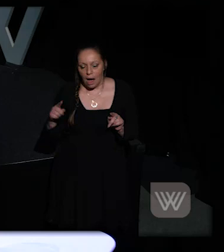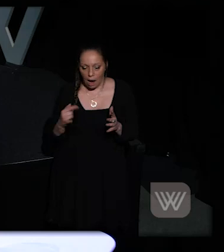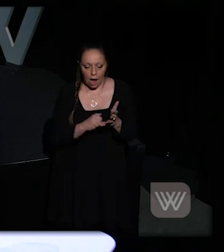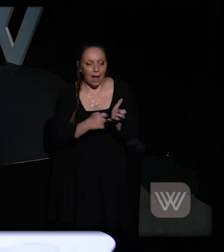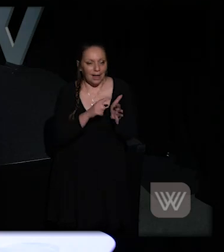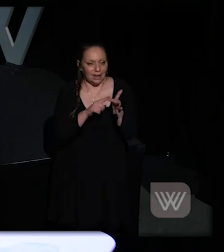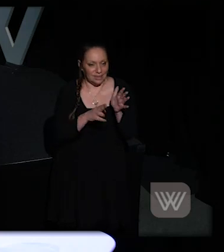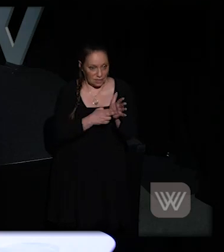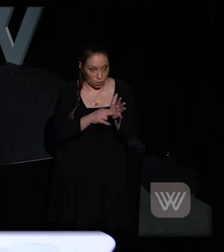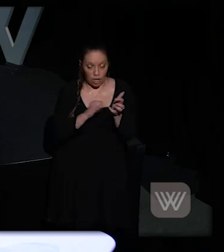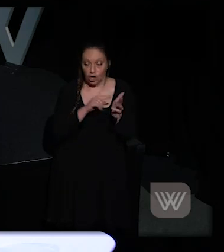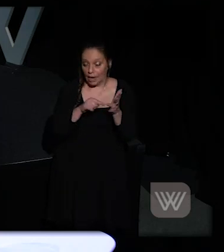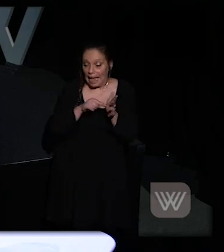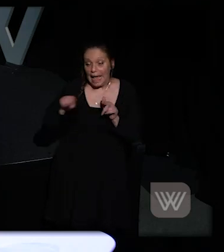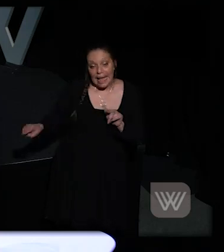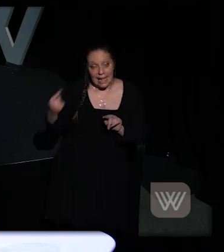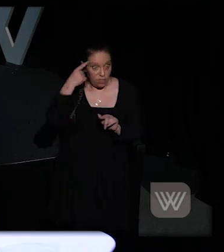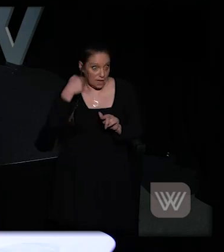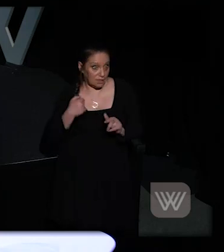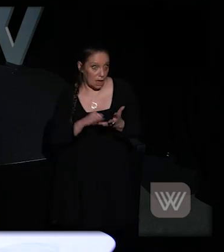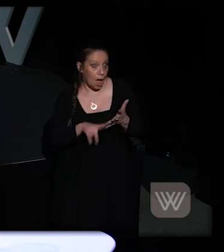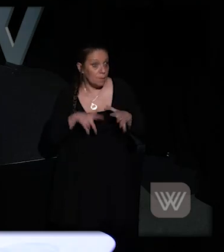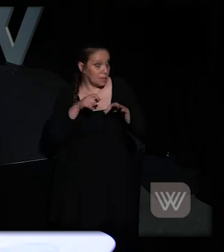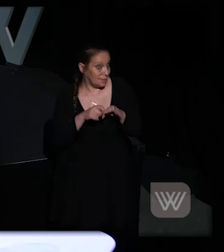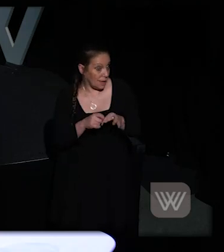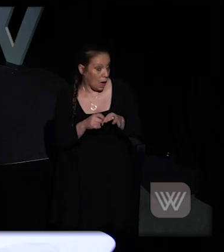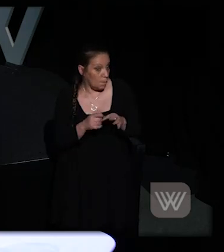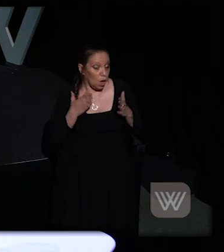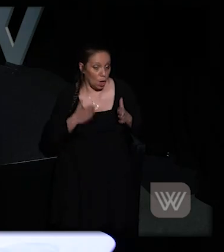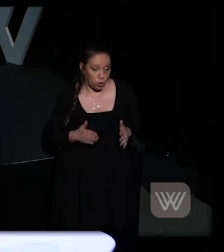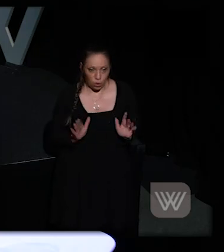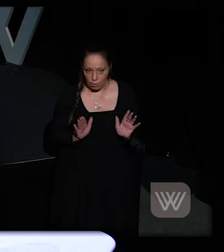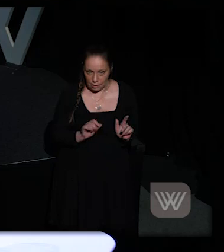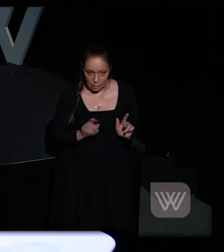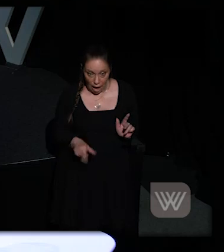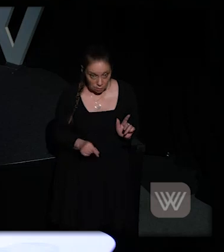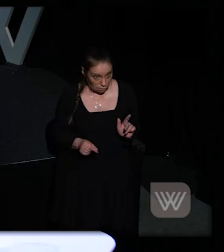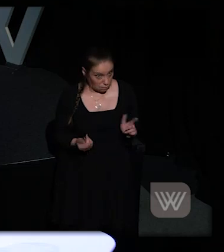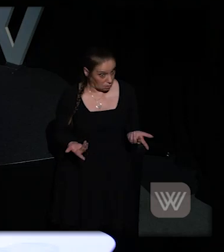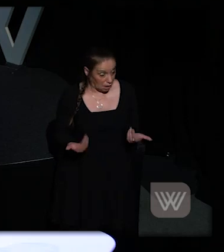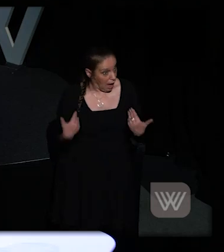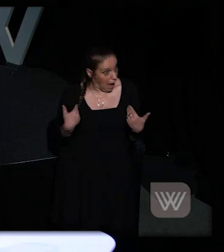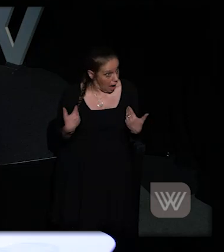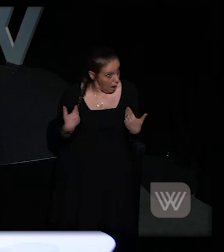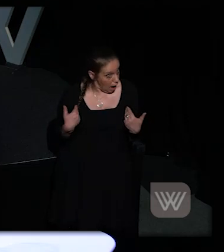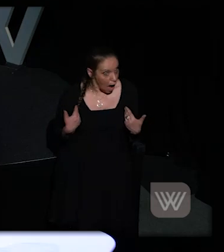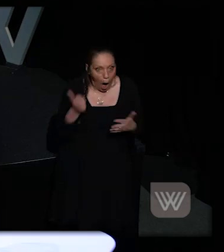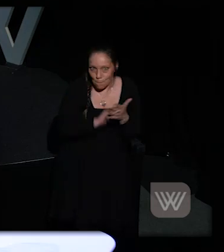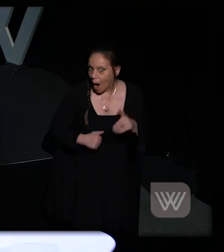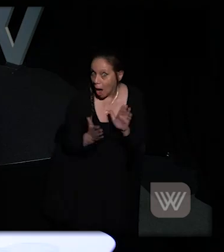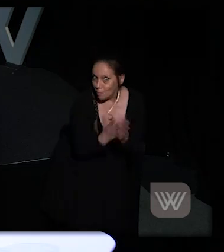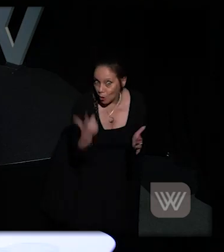I was saying, Clayton thinks that I'm a subhuman cunt. Am I? buy my book and find